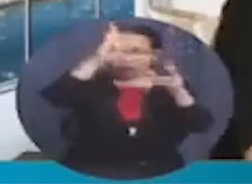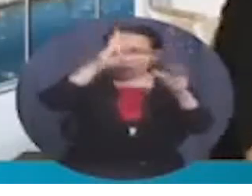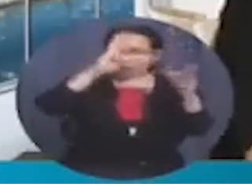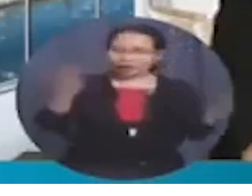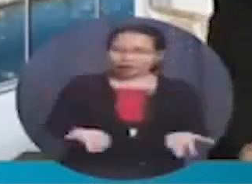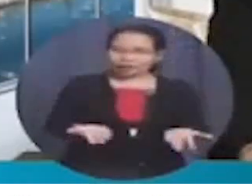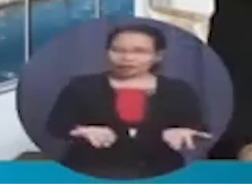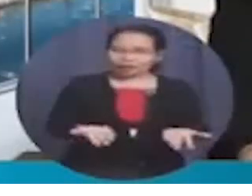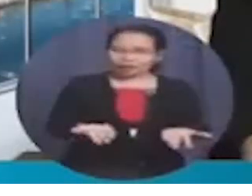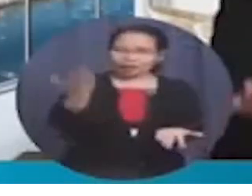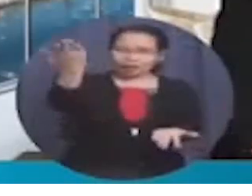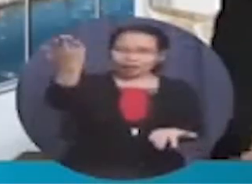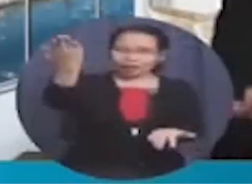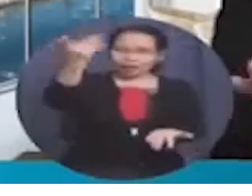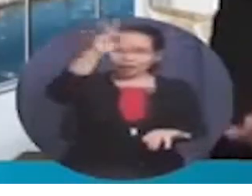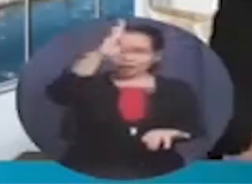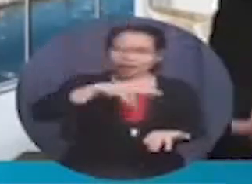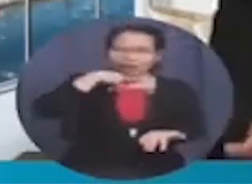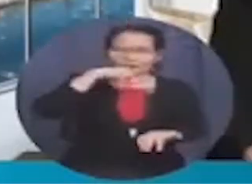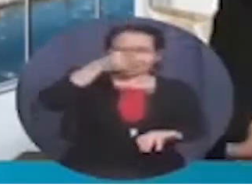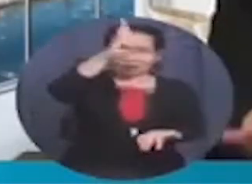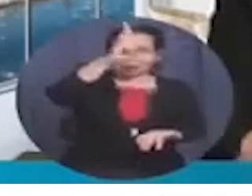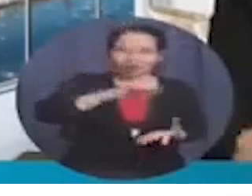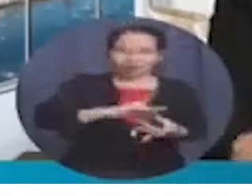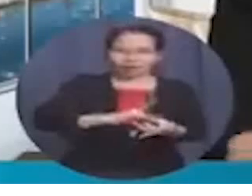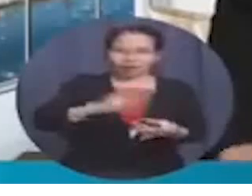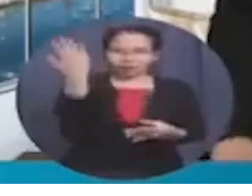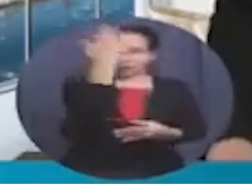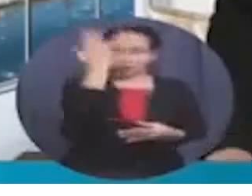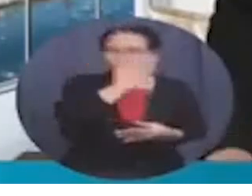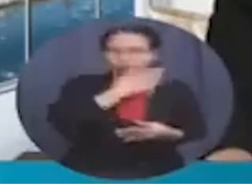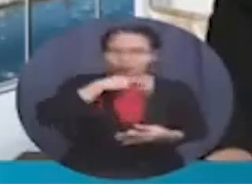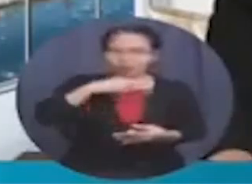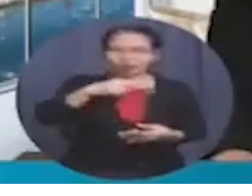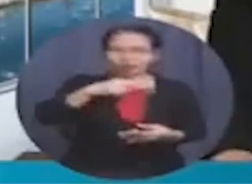wala ron. God is not a God of confusion.